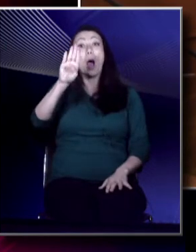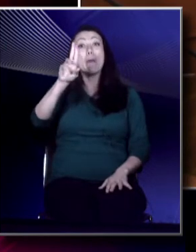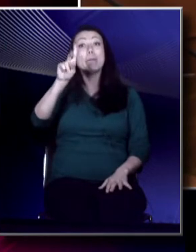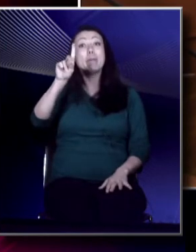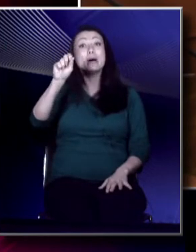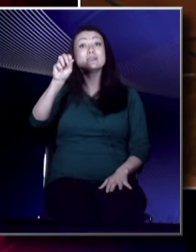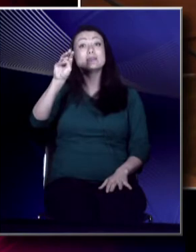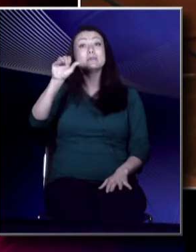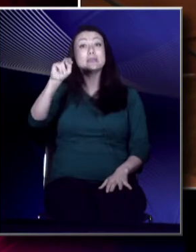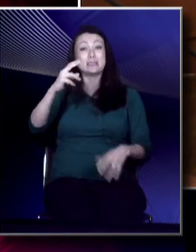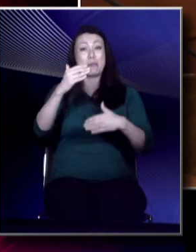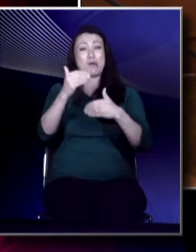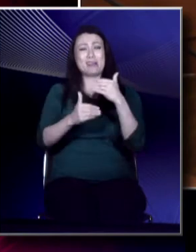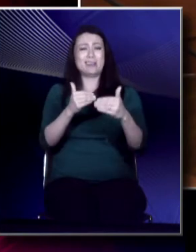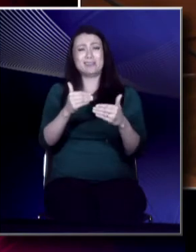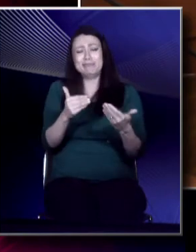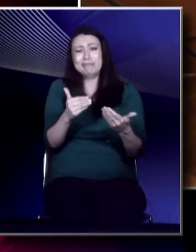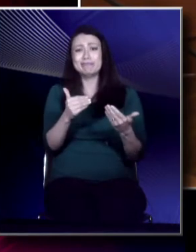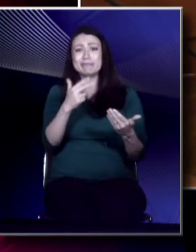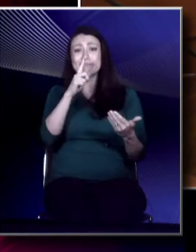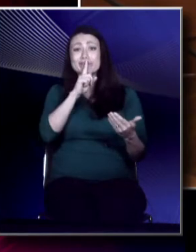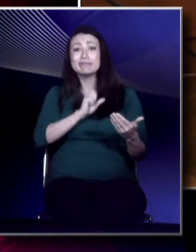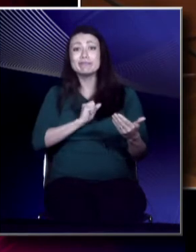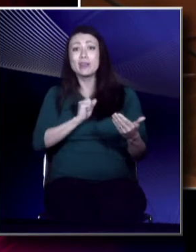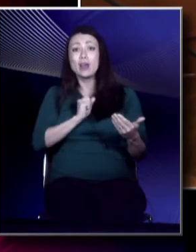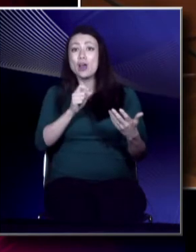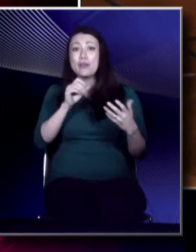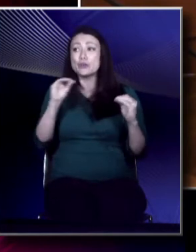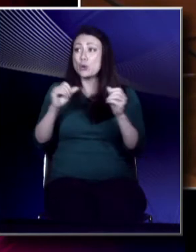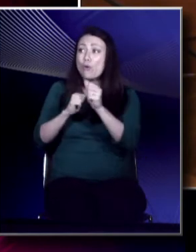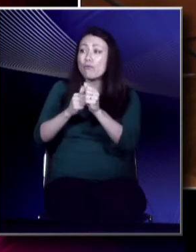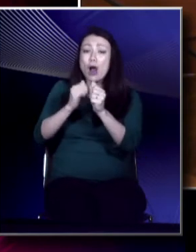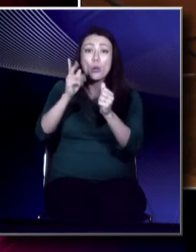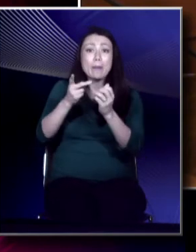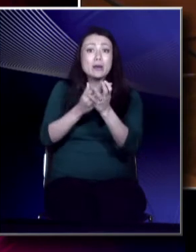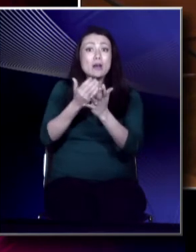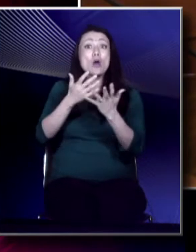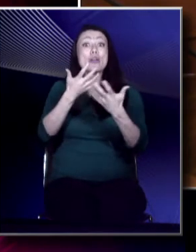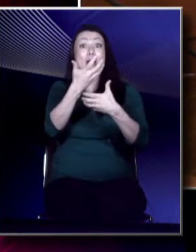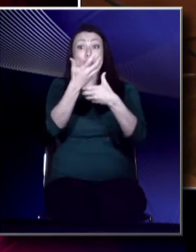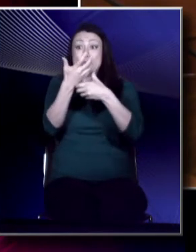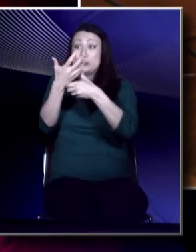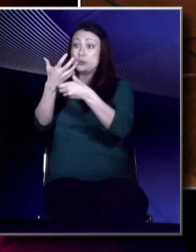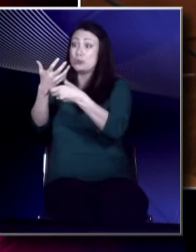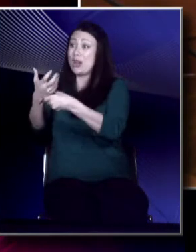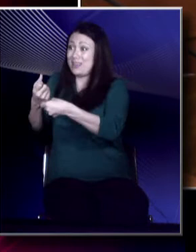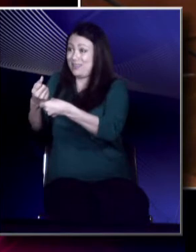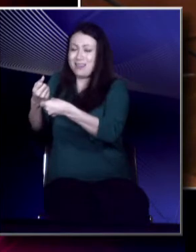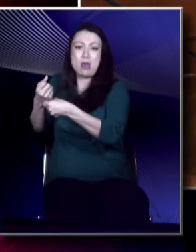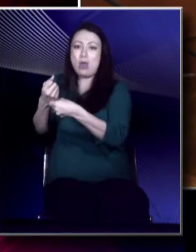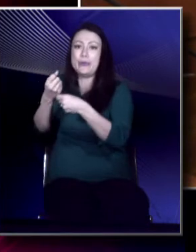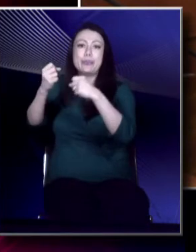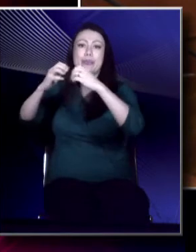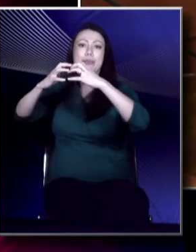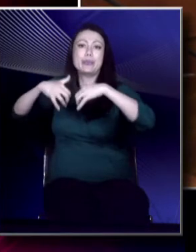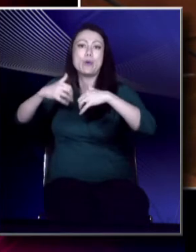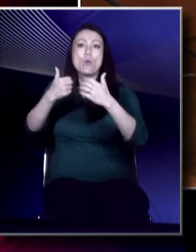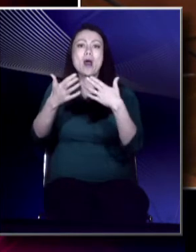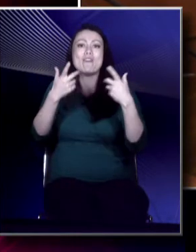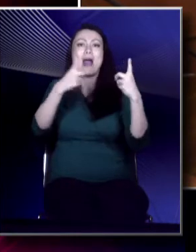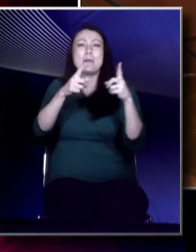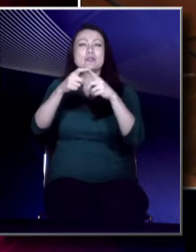for us. There's not a lot of follow-up. The trust-building efforts are destroyed by whatever happens with the administration, and